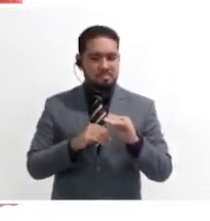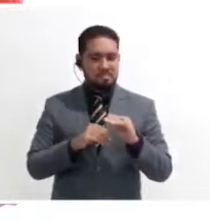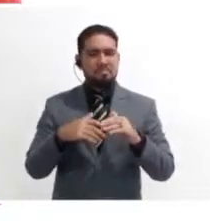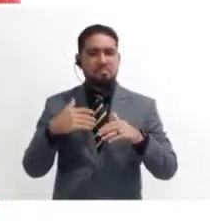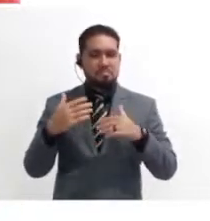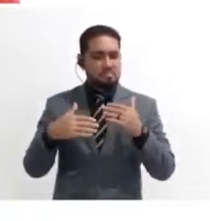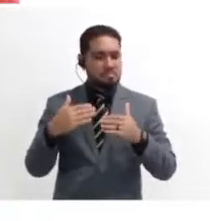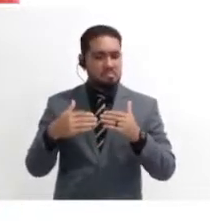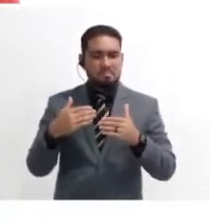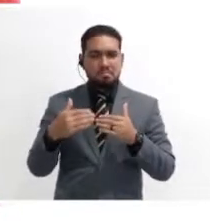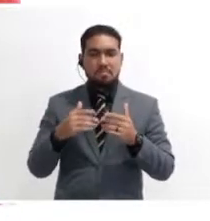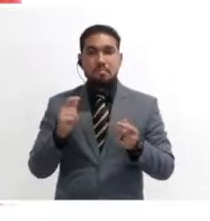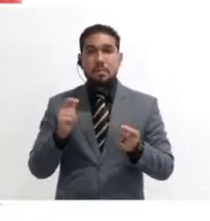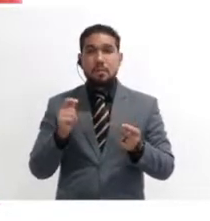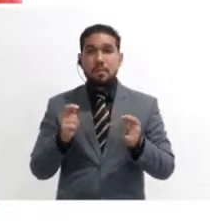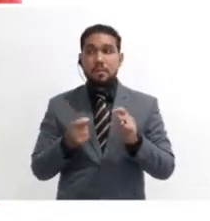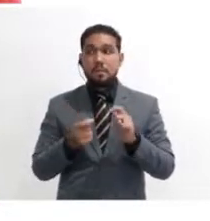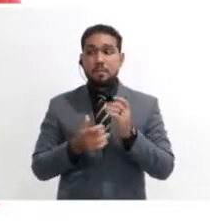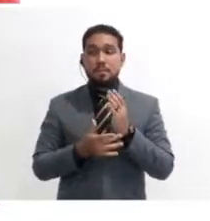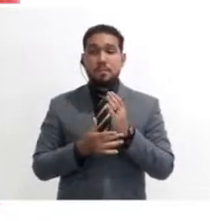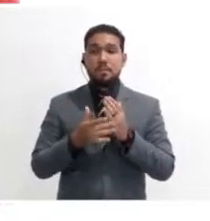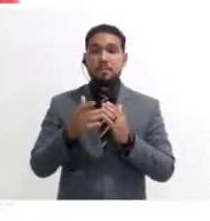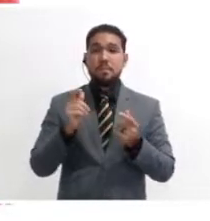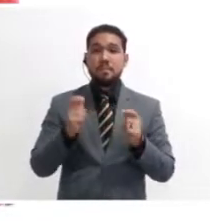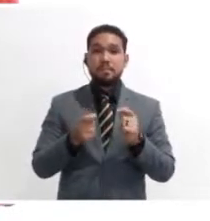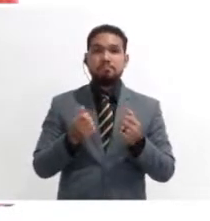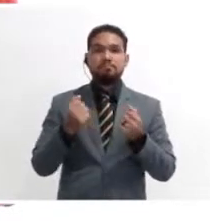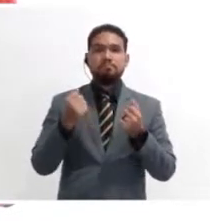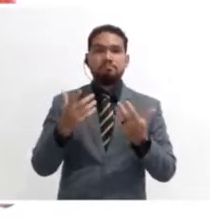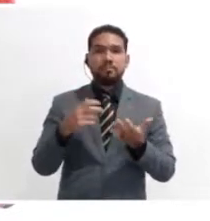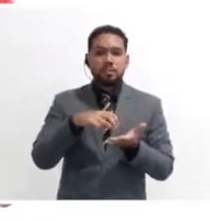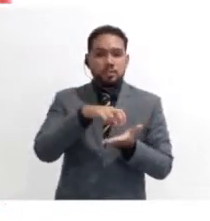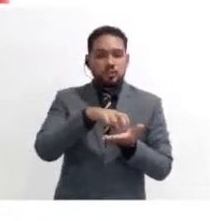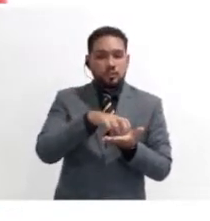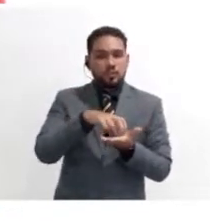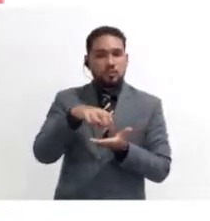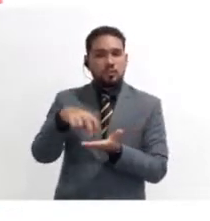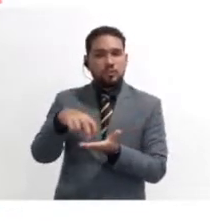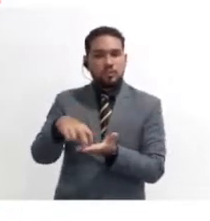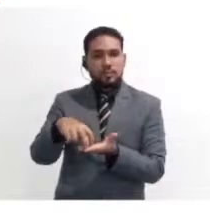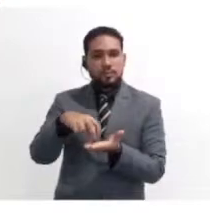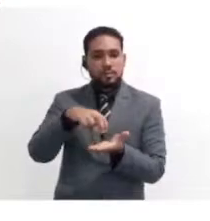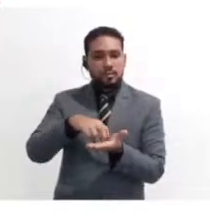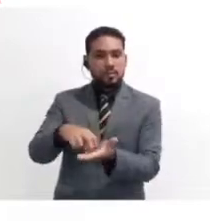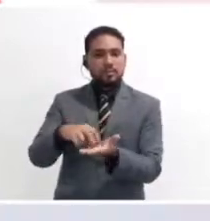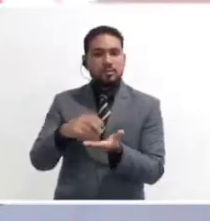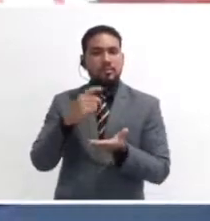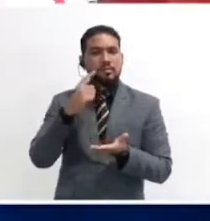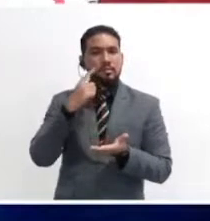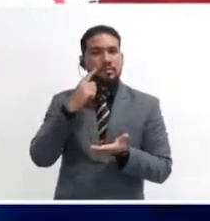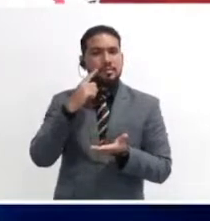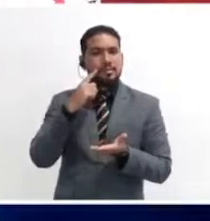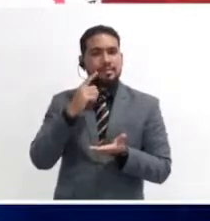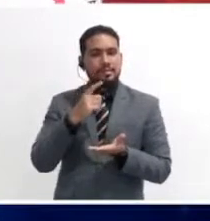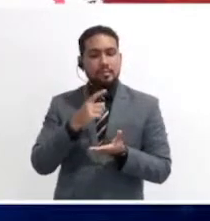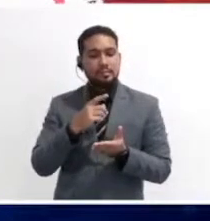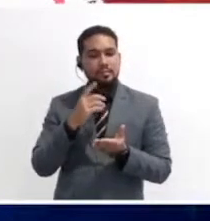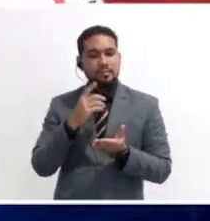multi-chip, or in this case, they're attaching big inductor on the top of the lead